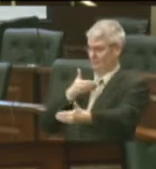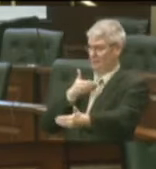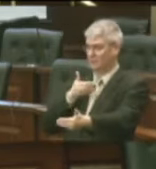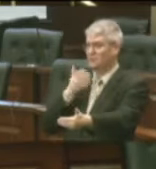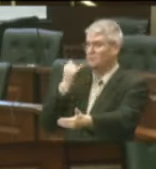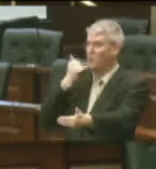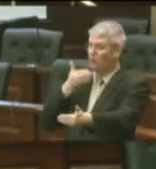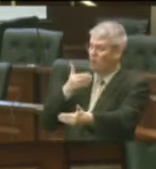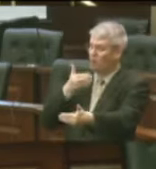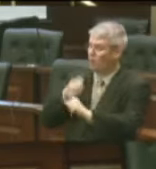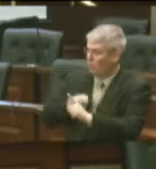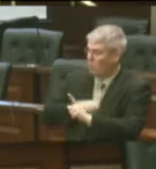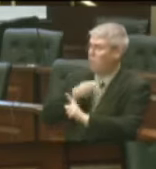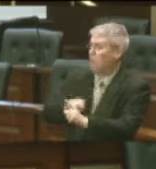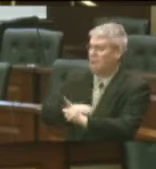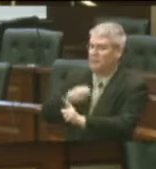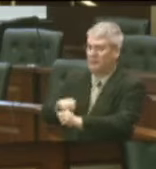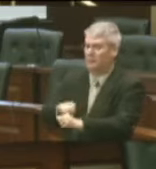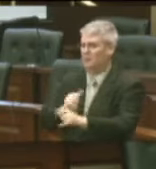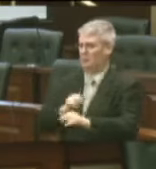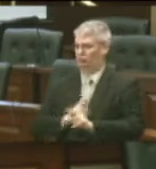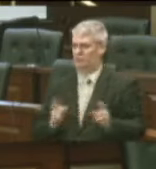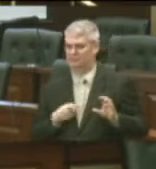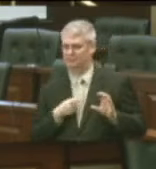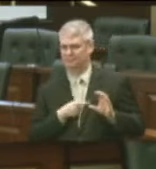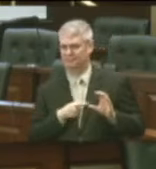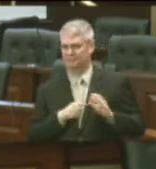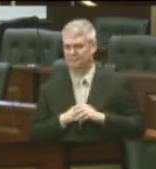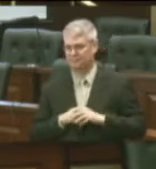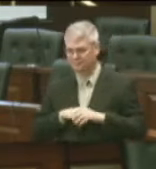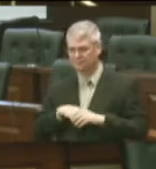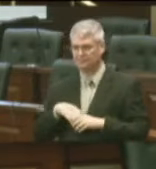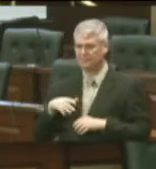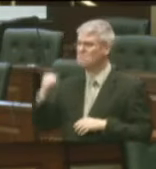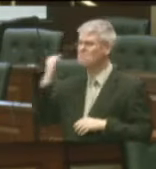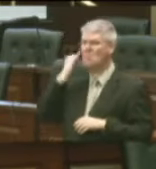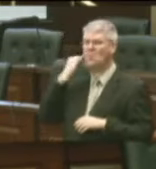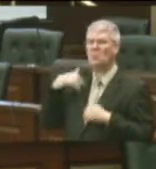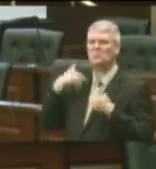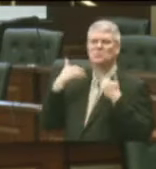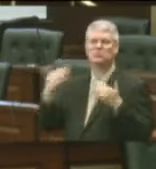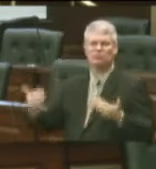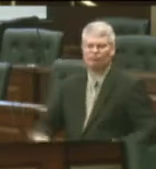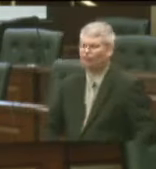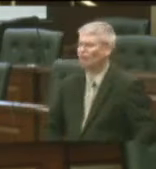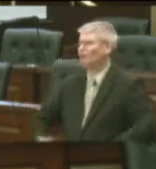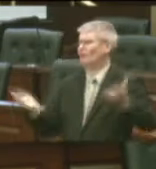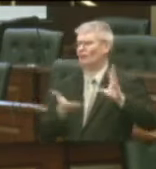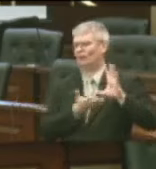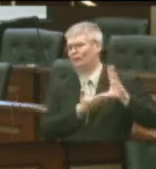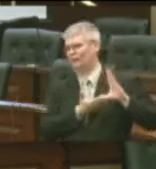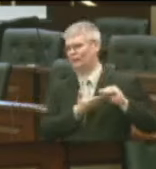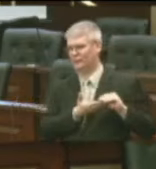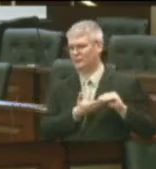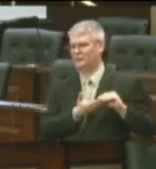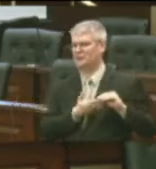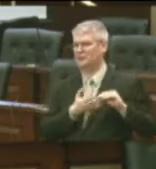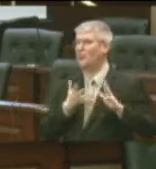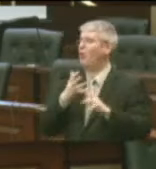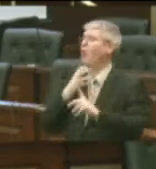guidance, we wouldn't have been able to do this. So we'll continue to take requests from